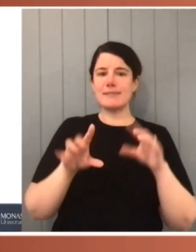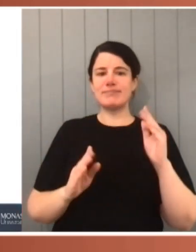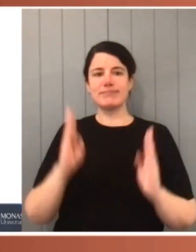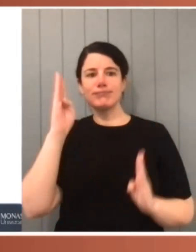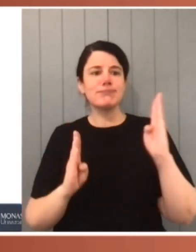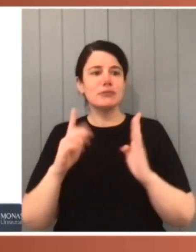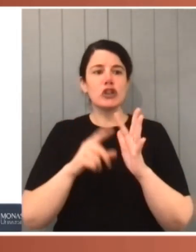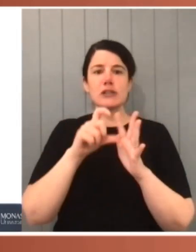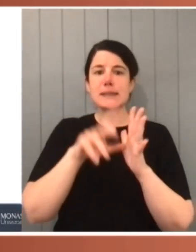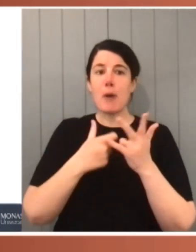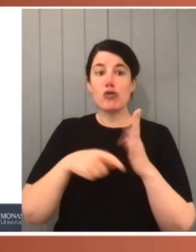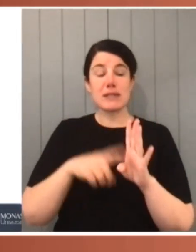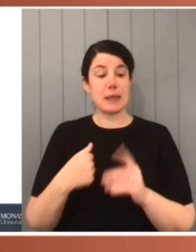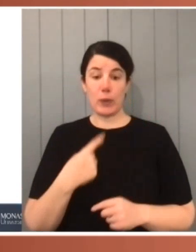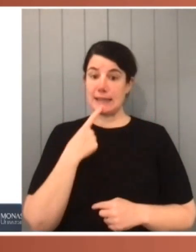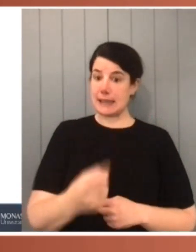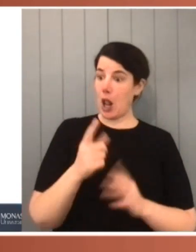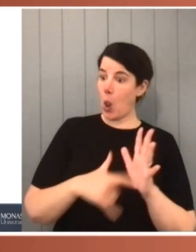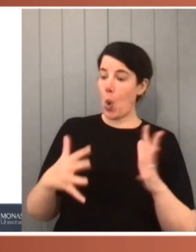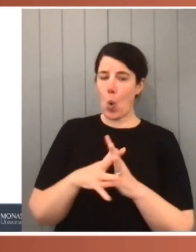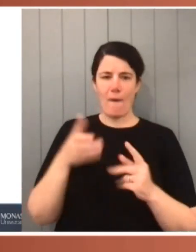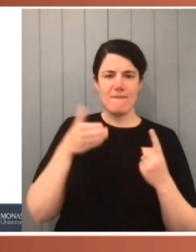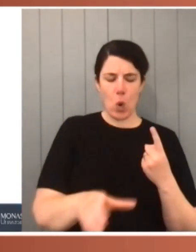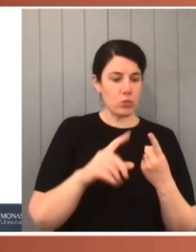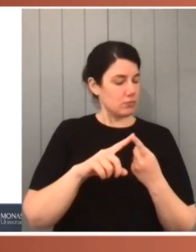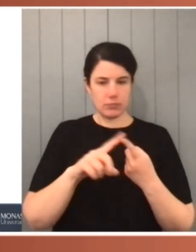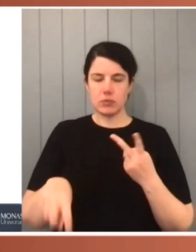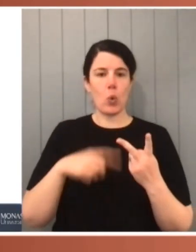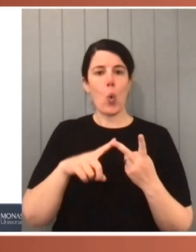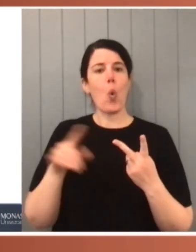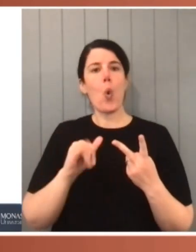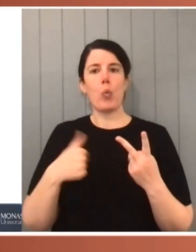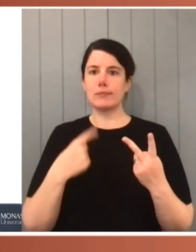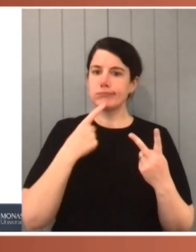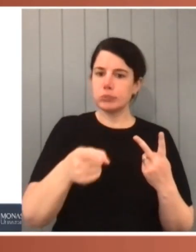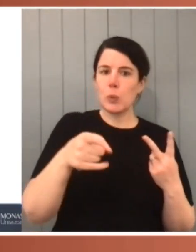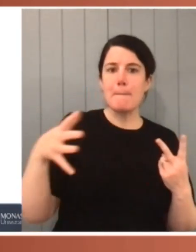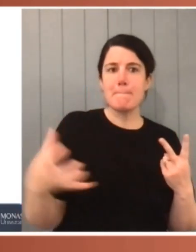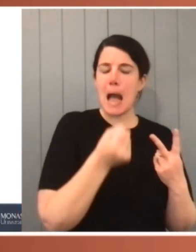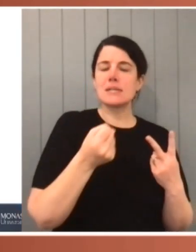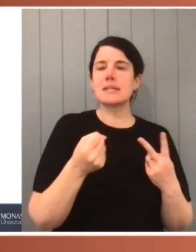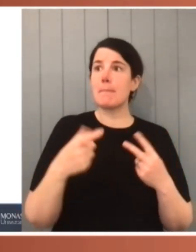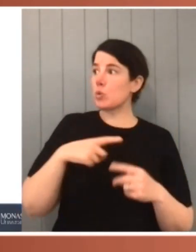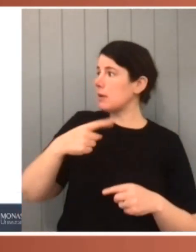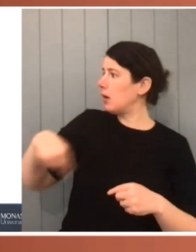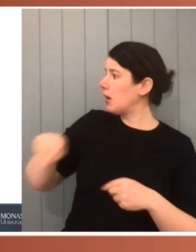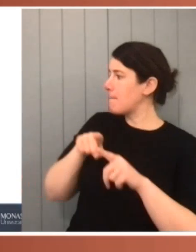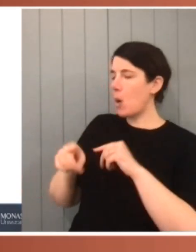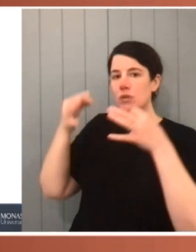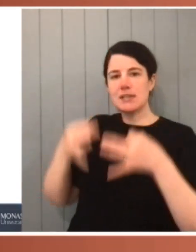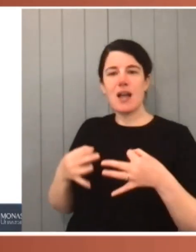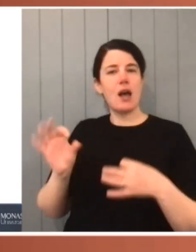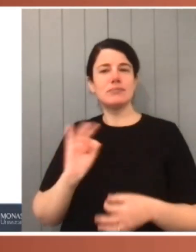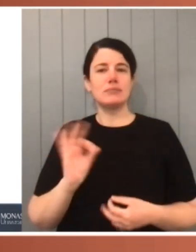impose laws and policies by force or just because those laws have been endorsed by a majority. Instead, there should be a sort of